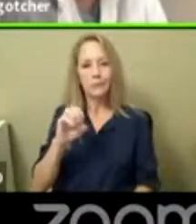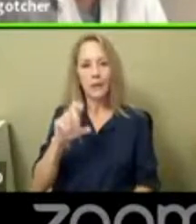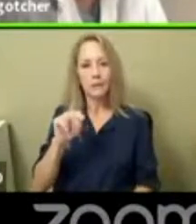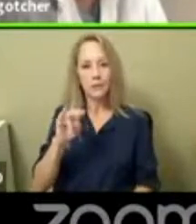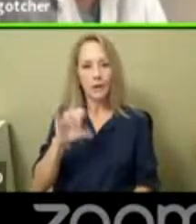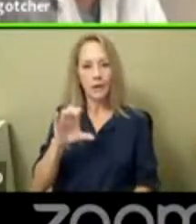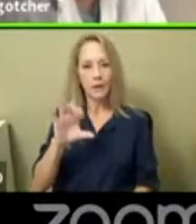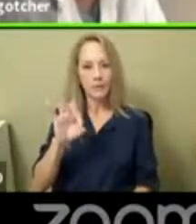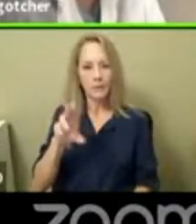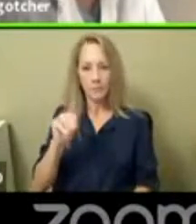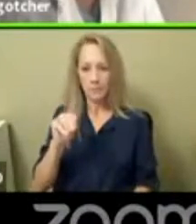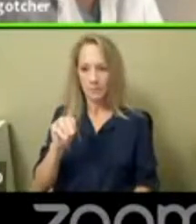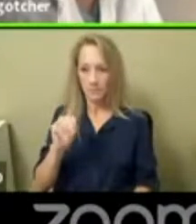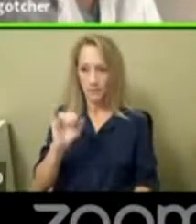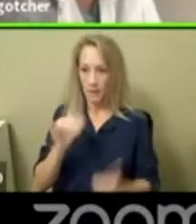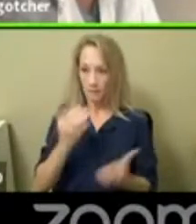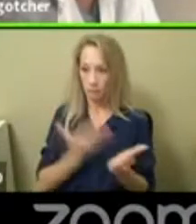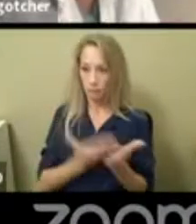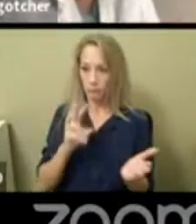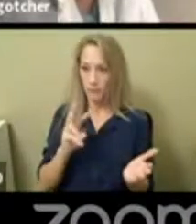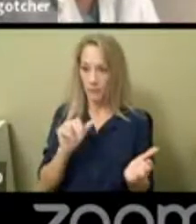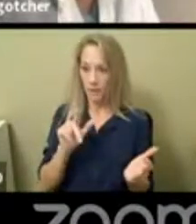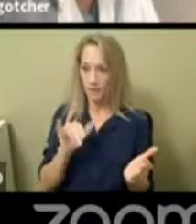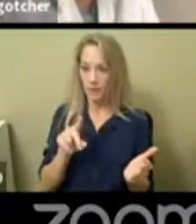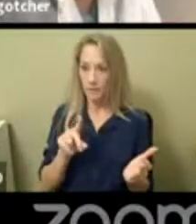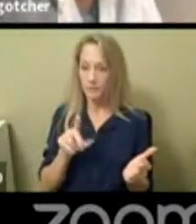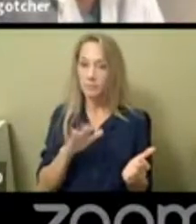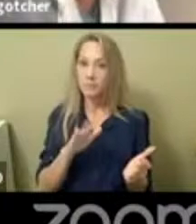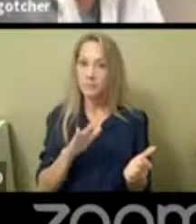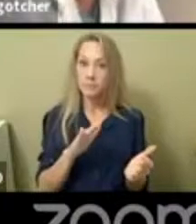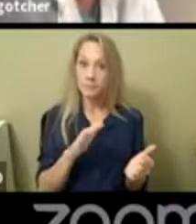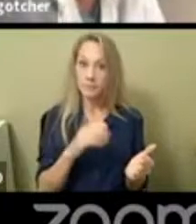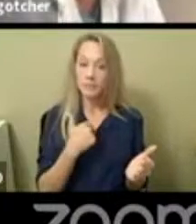valid, not valid? Update.